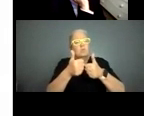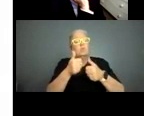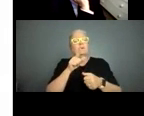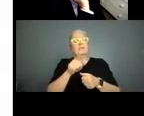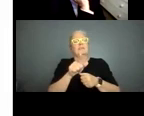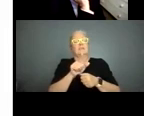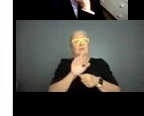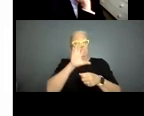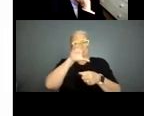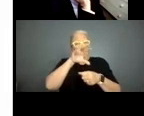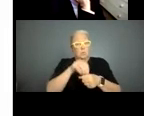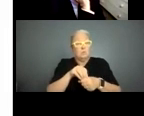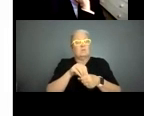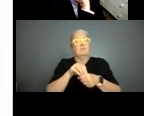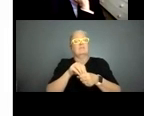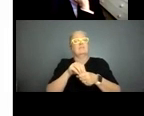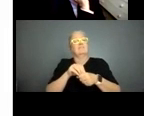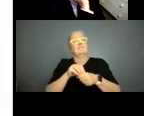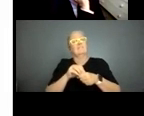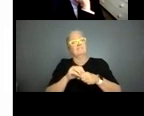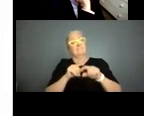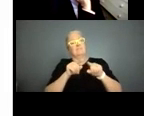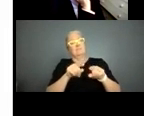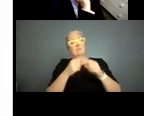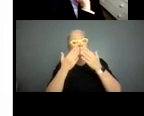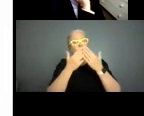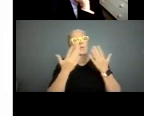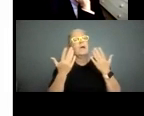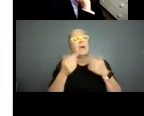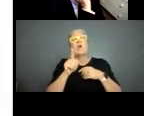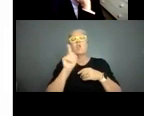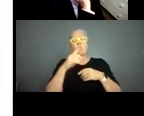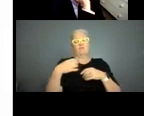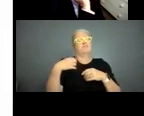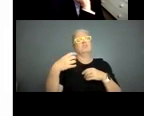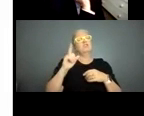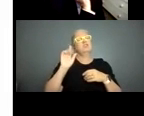introduced into a school in a low or middle income country? What will we need to do?